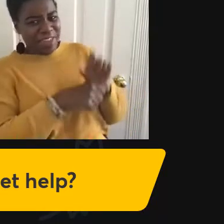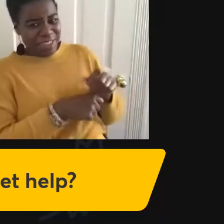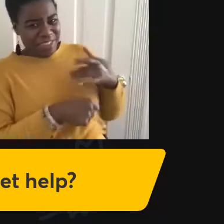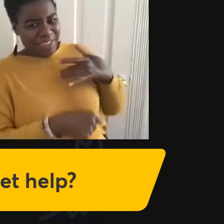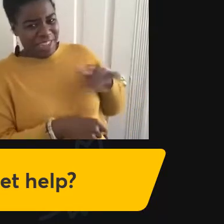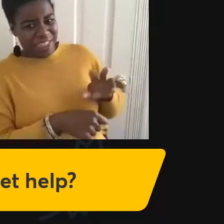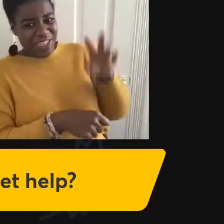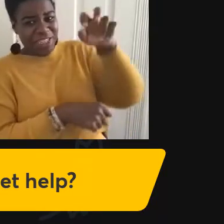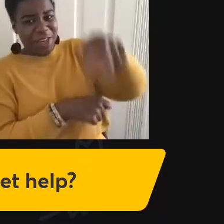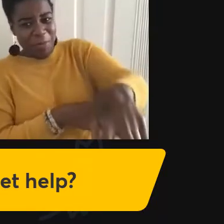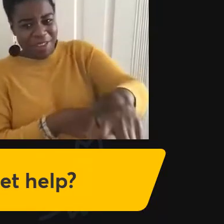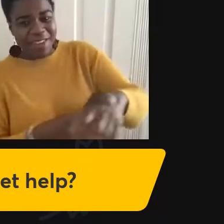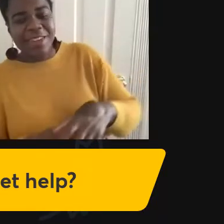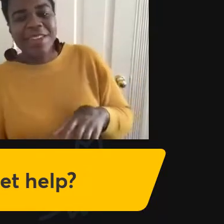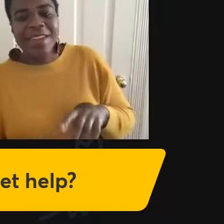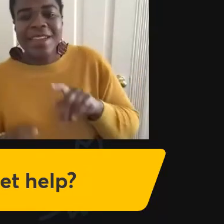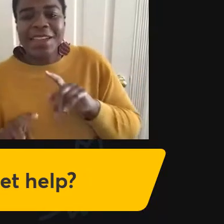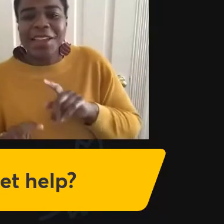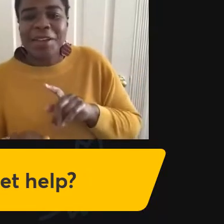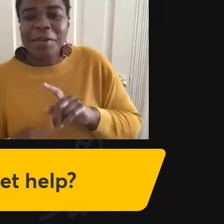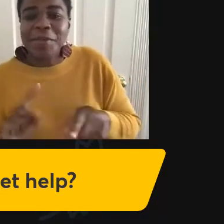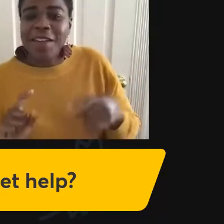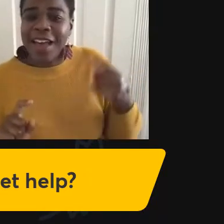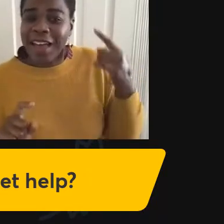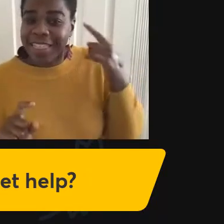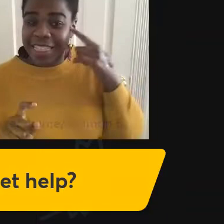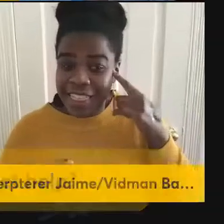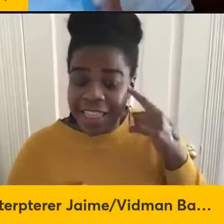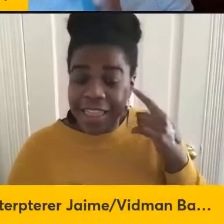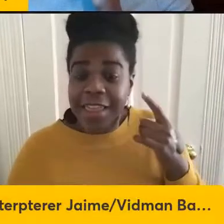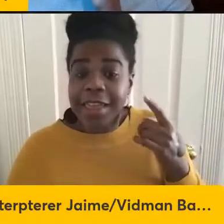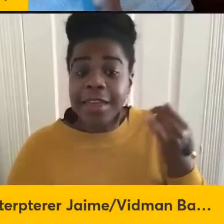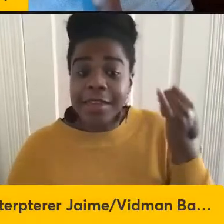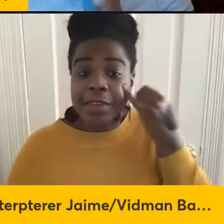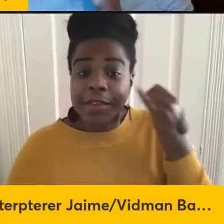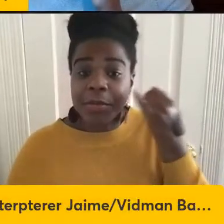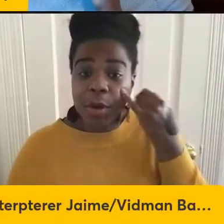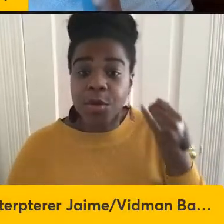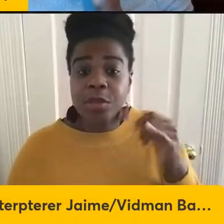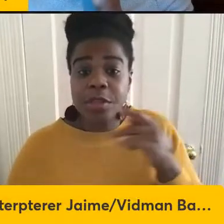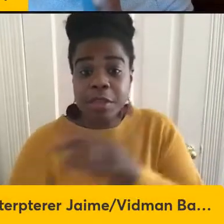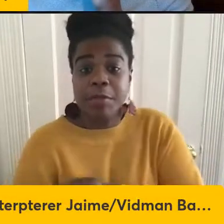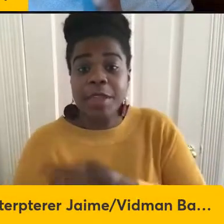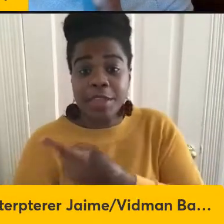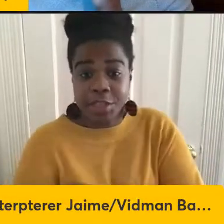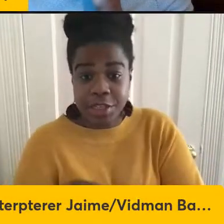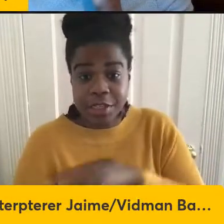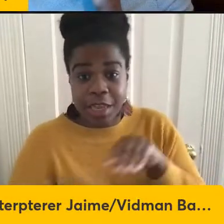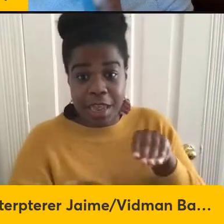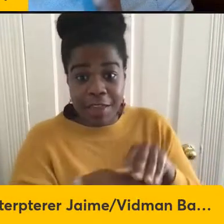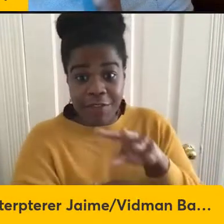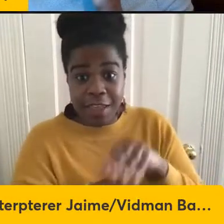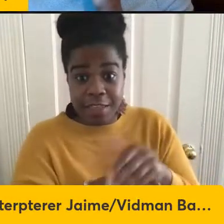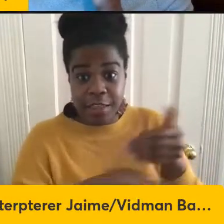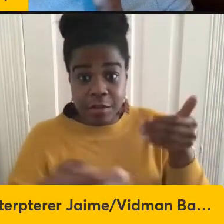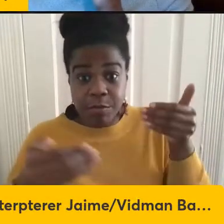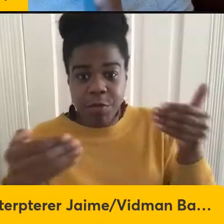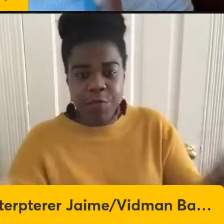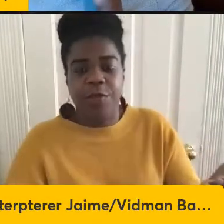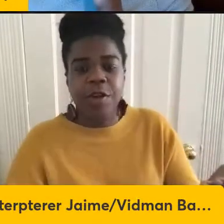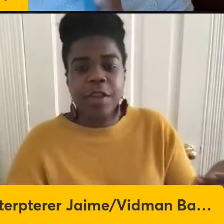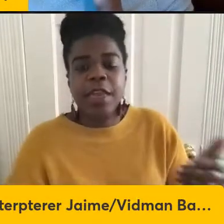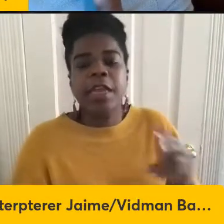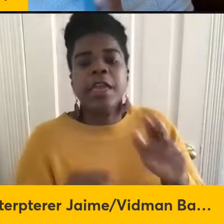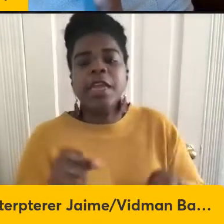But I think that when we're advising patients to move forward, it needs to be something that's natural